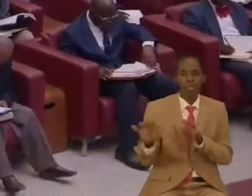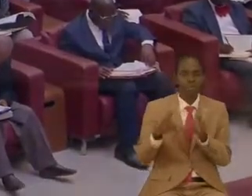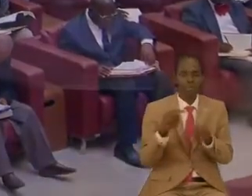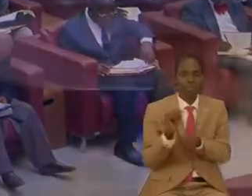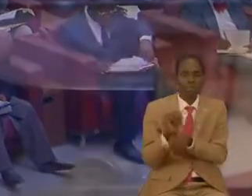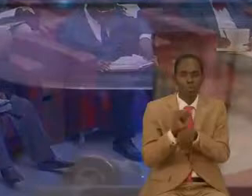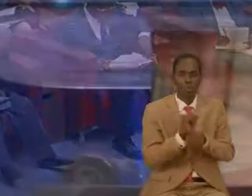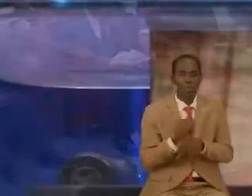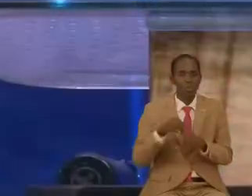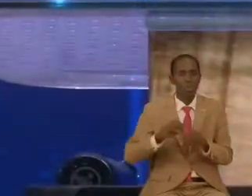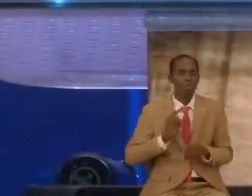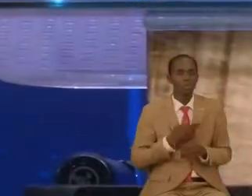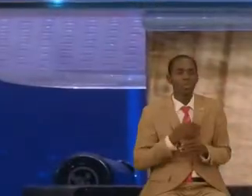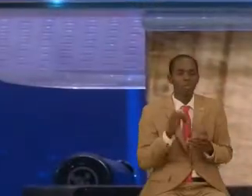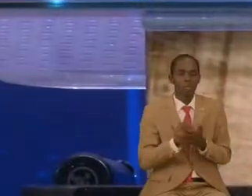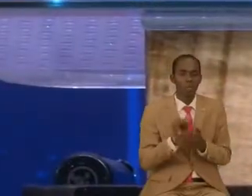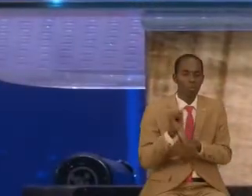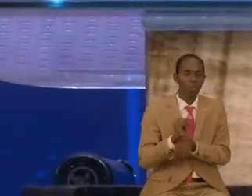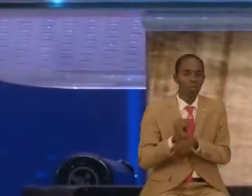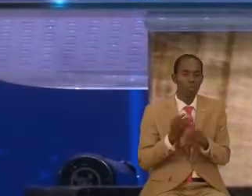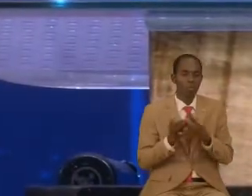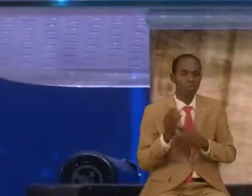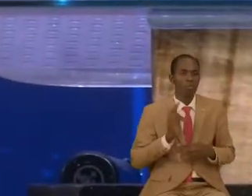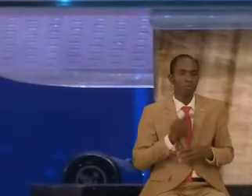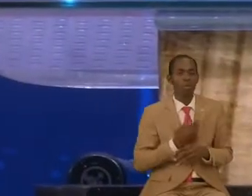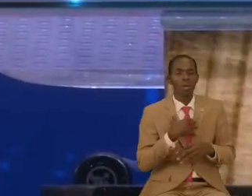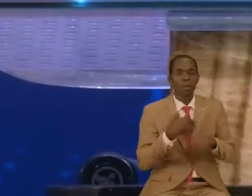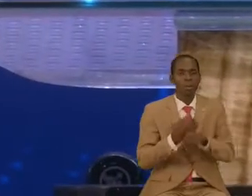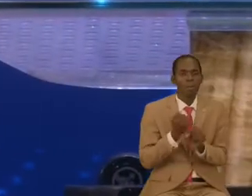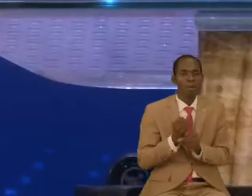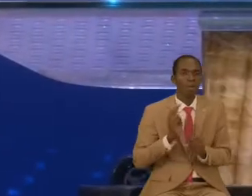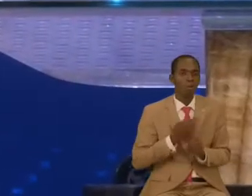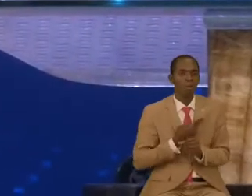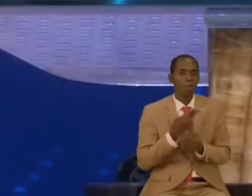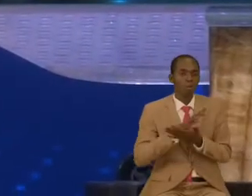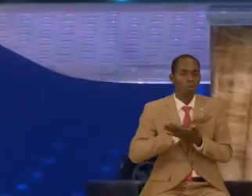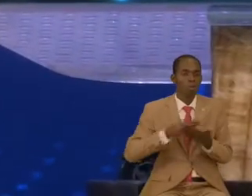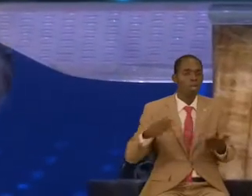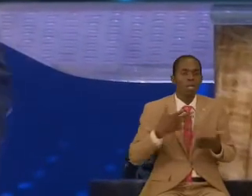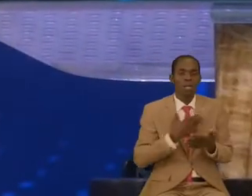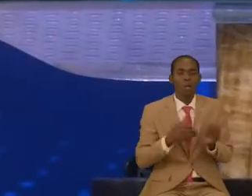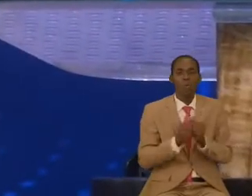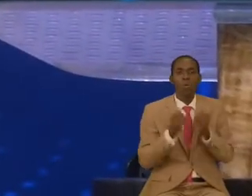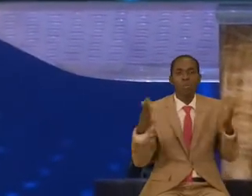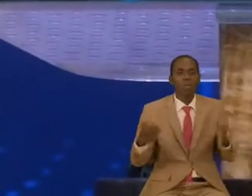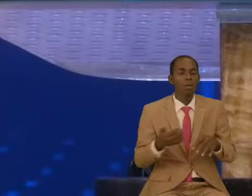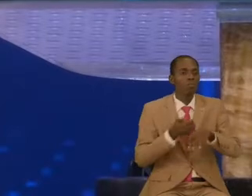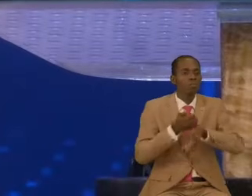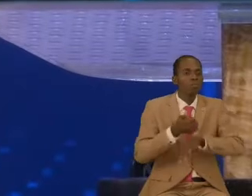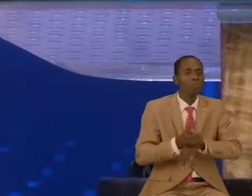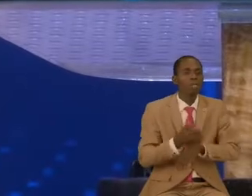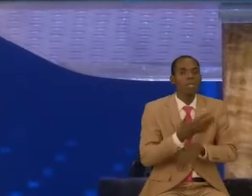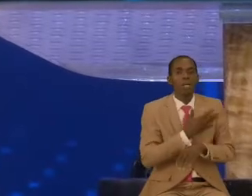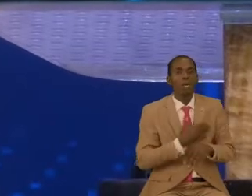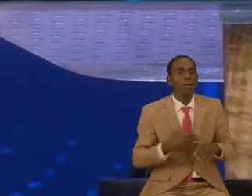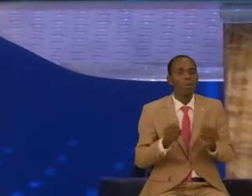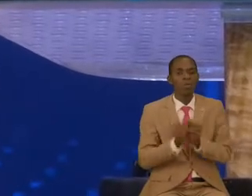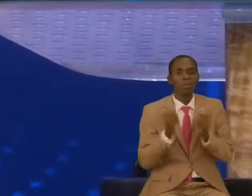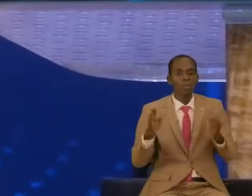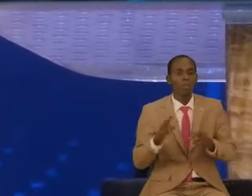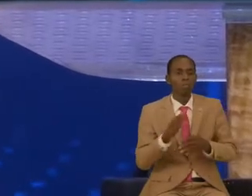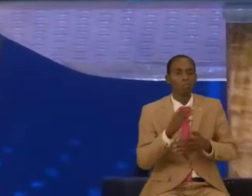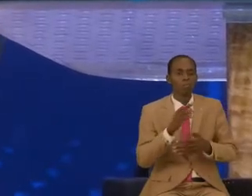us and walks through us and makes us holy and unblameable and